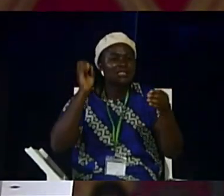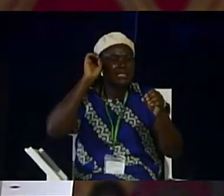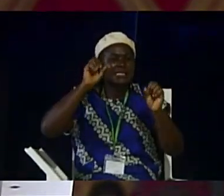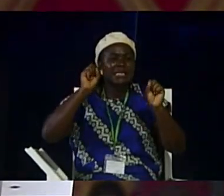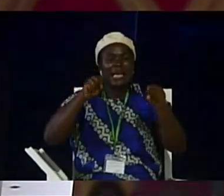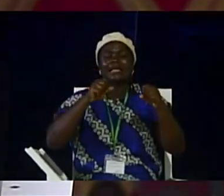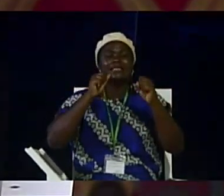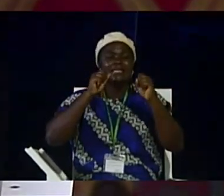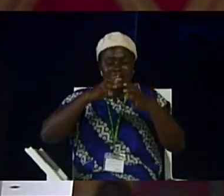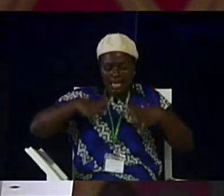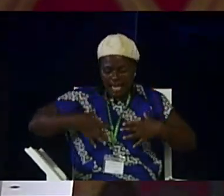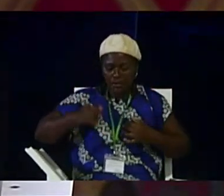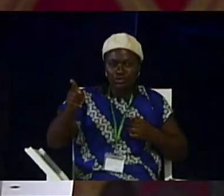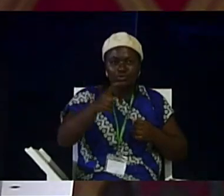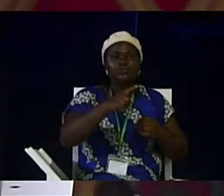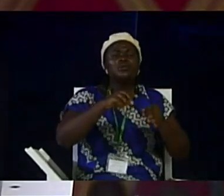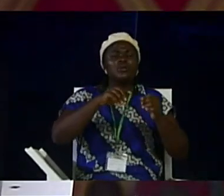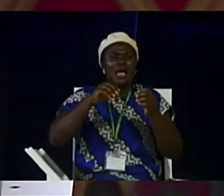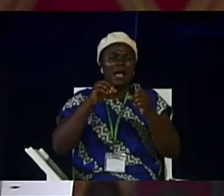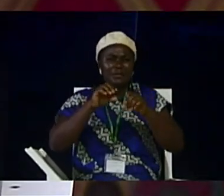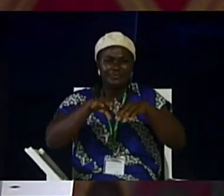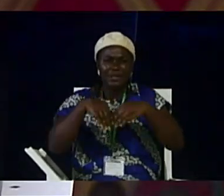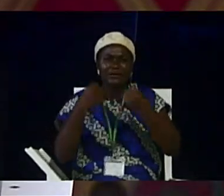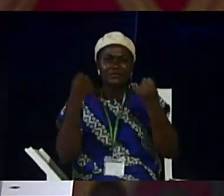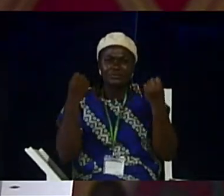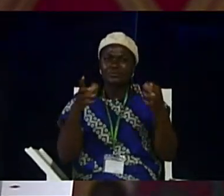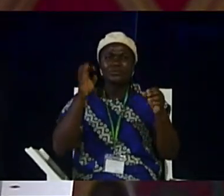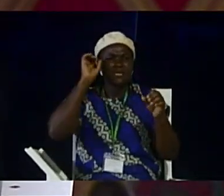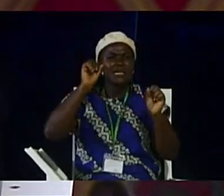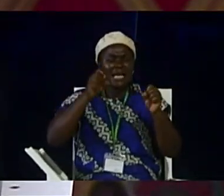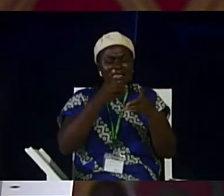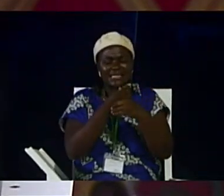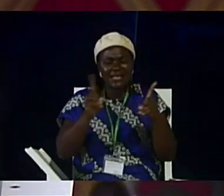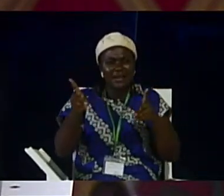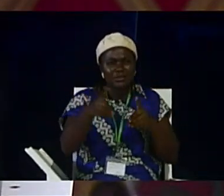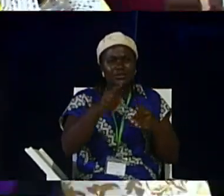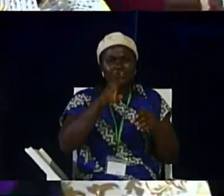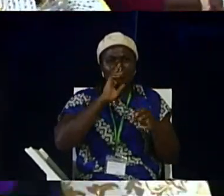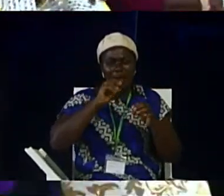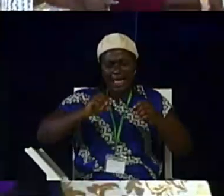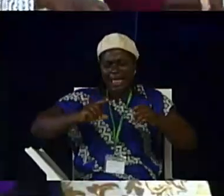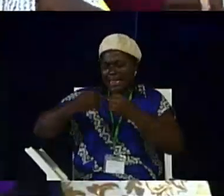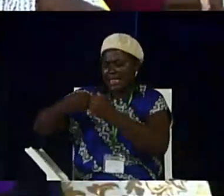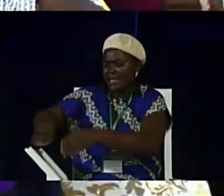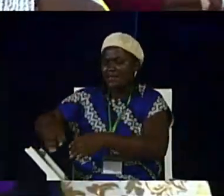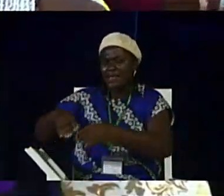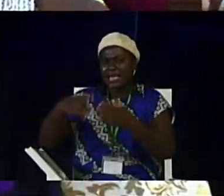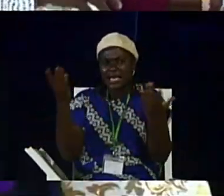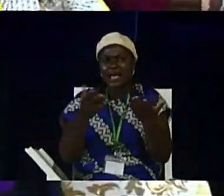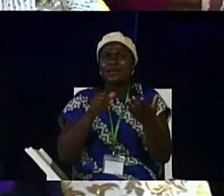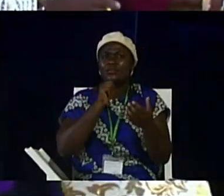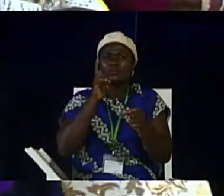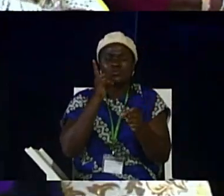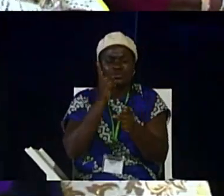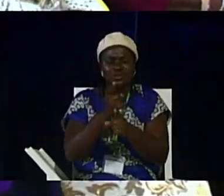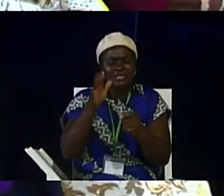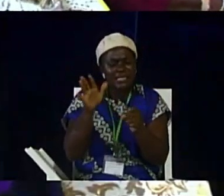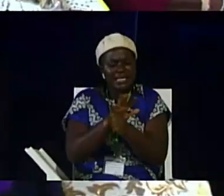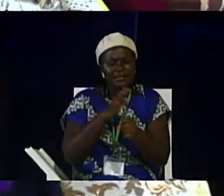how lavishly he can deliver you. You are leaving here not just with enough, but